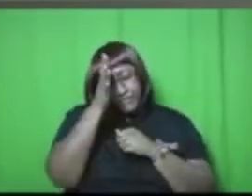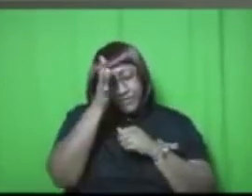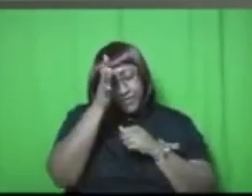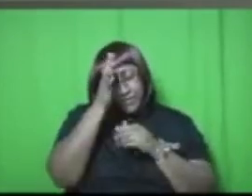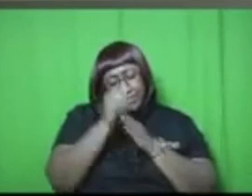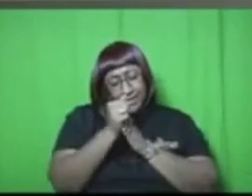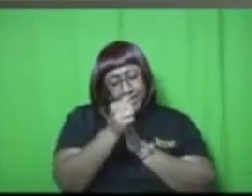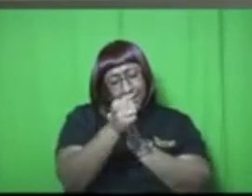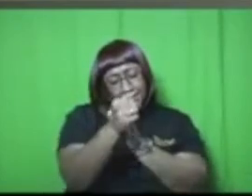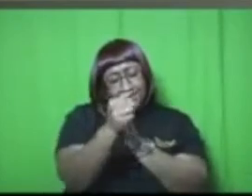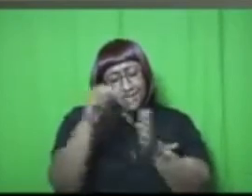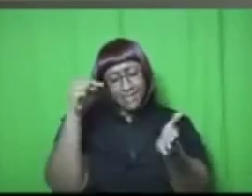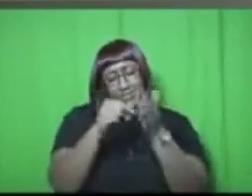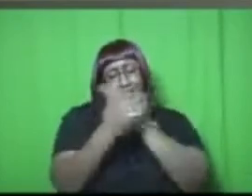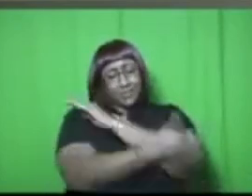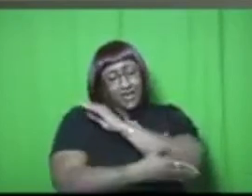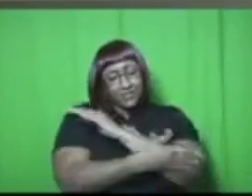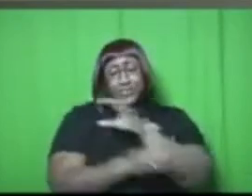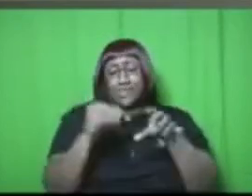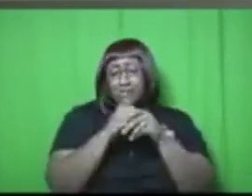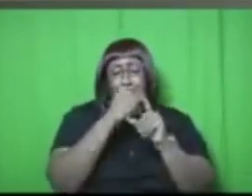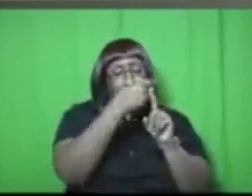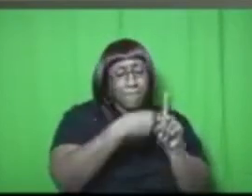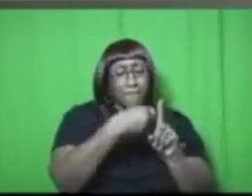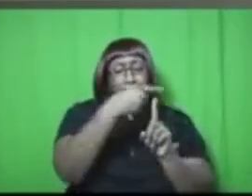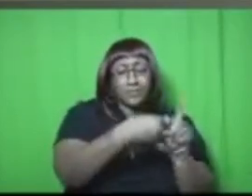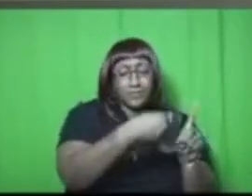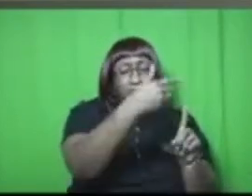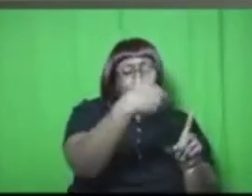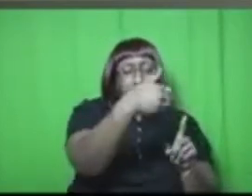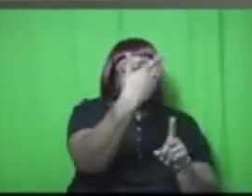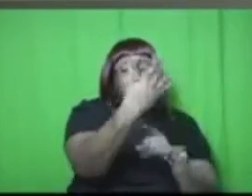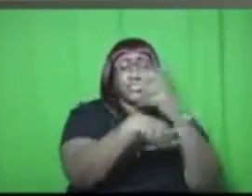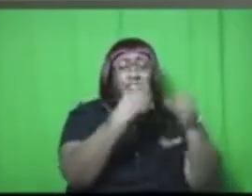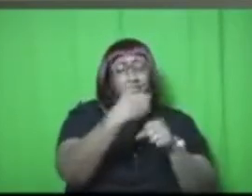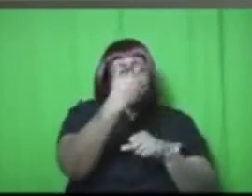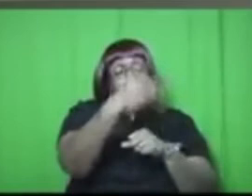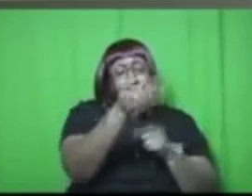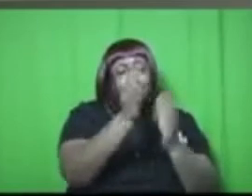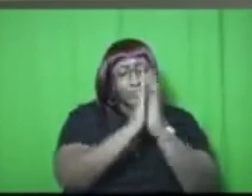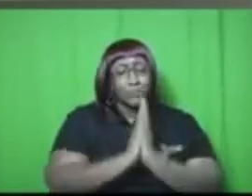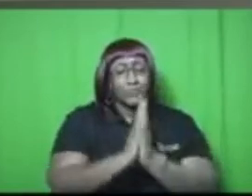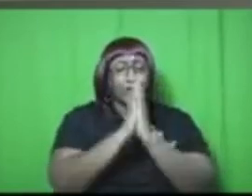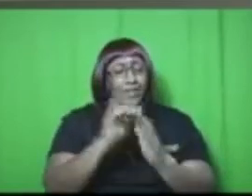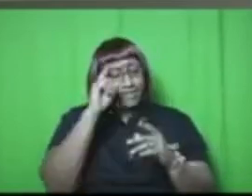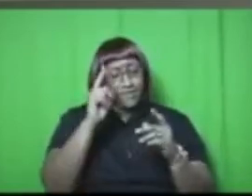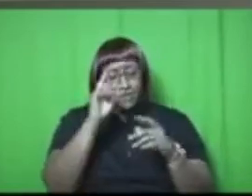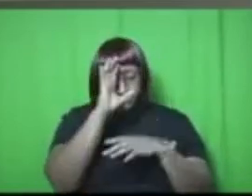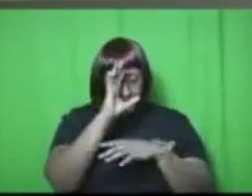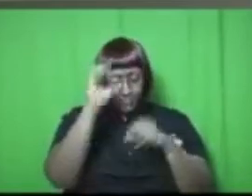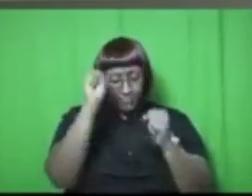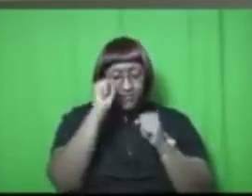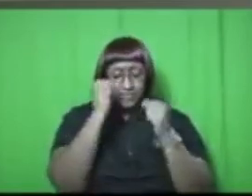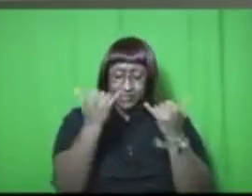Father, guide this country in the months and the years to come. We pray for our current